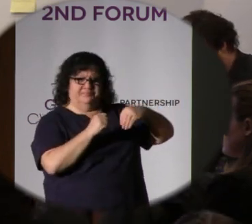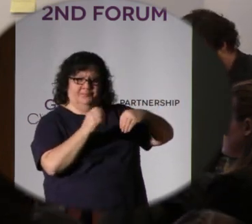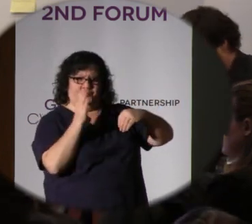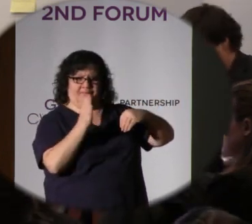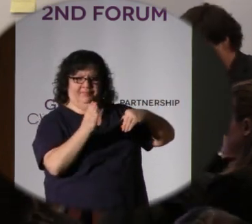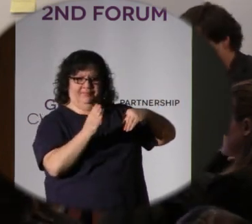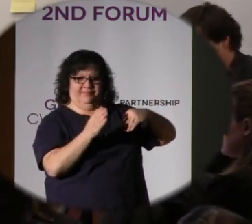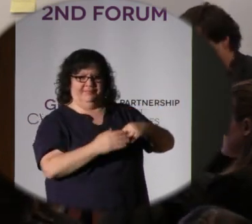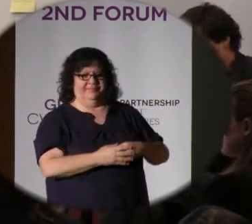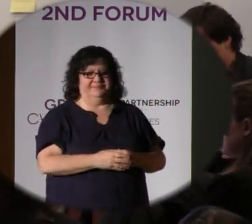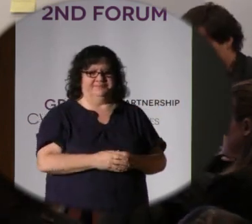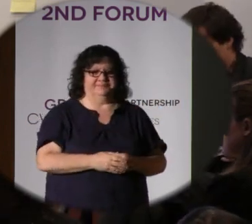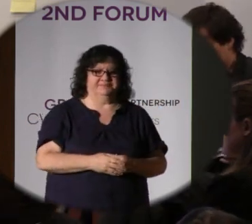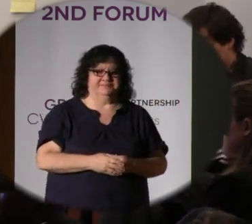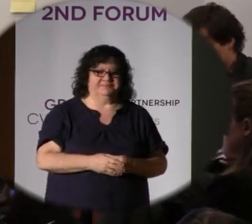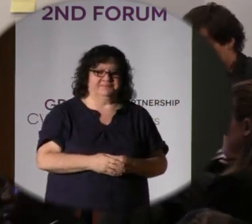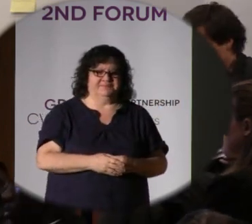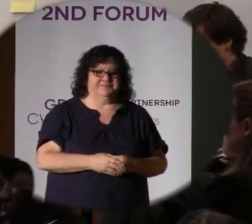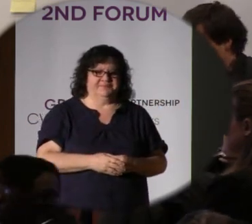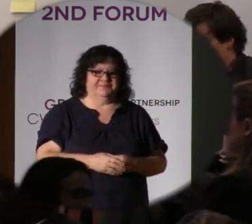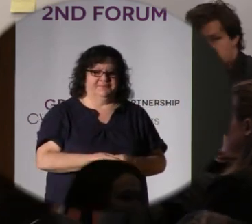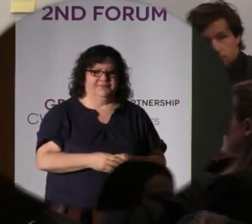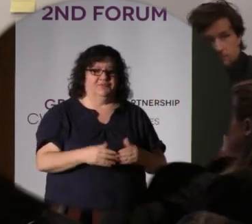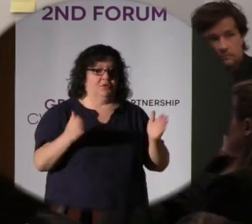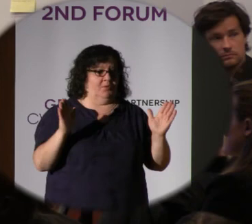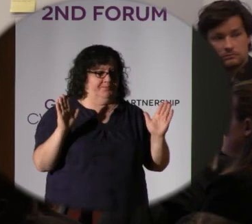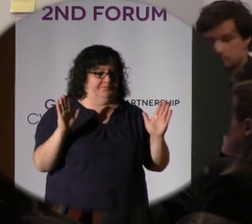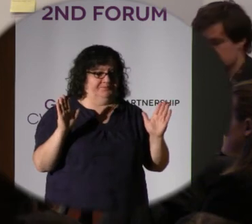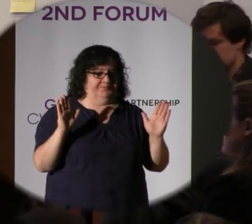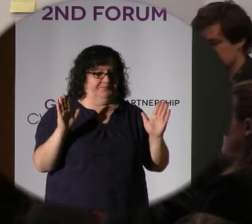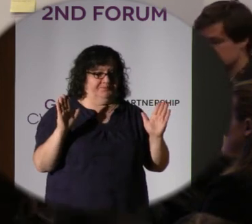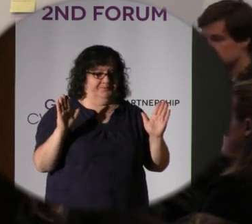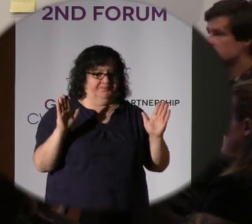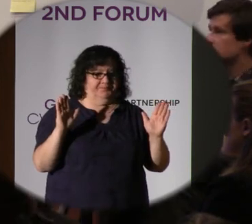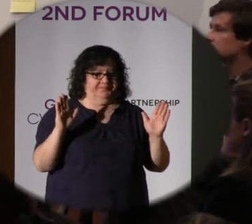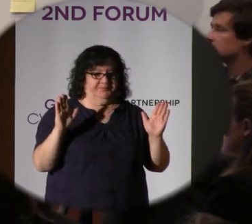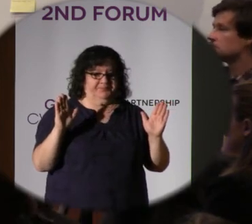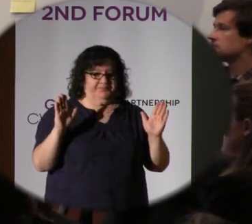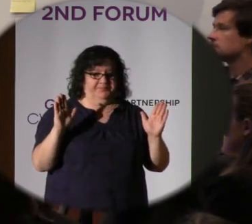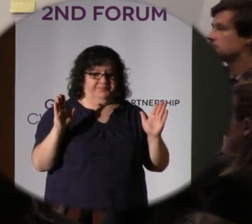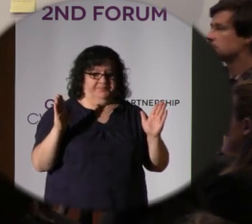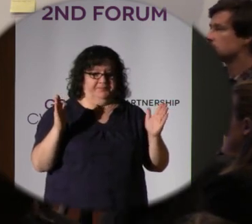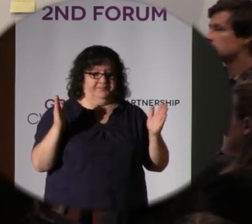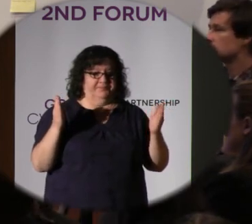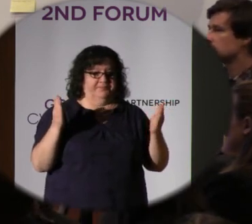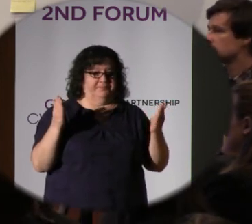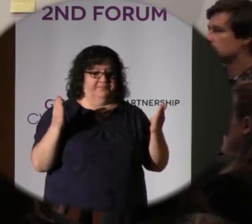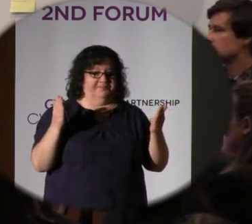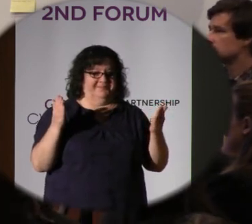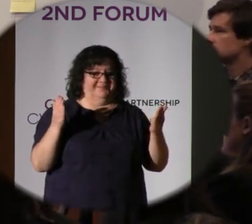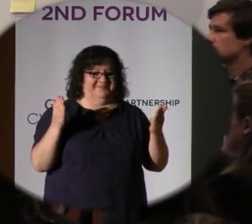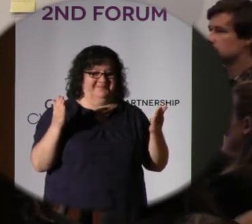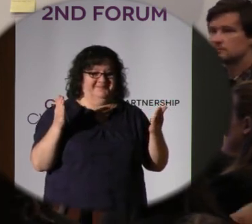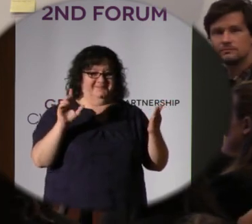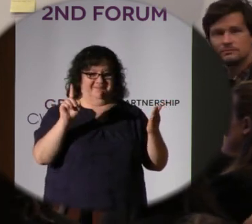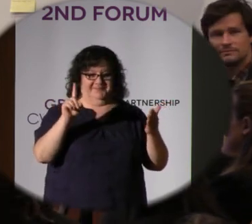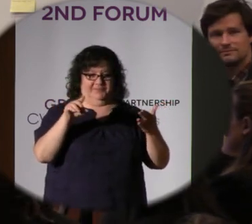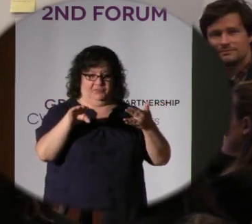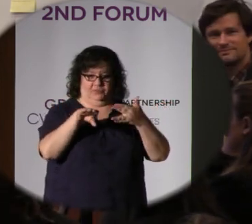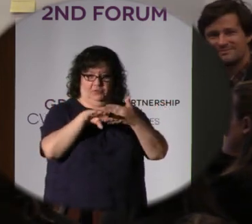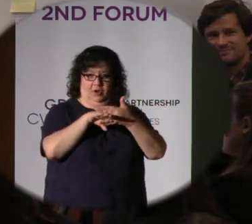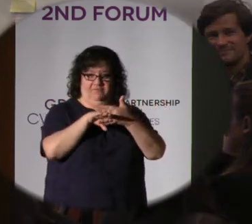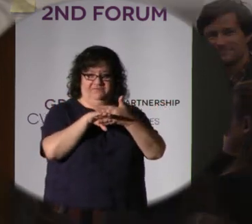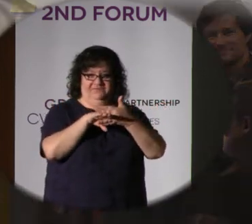on the results of this session. So with that, I'm going to leave you. We are going to reduce the coffee break to